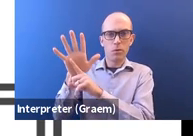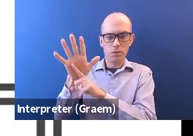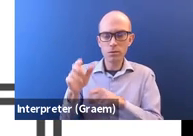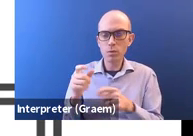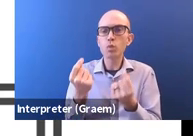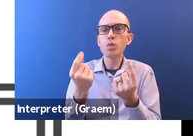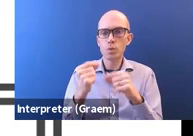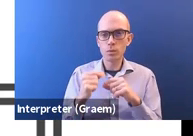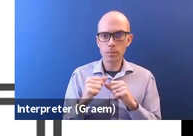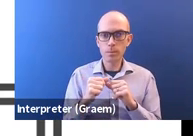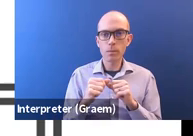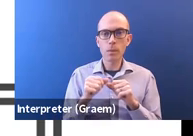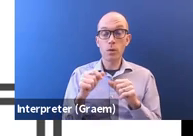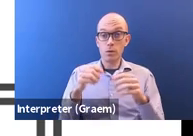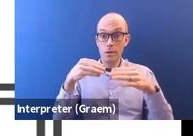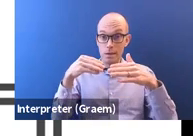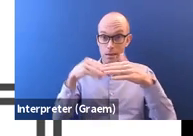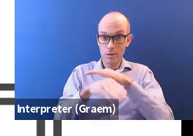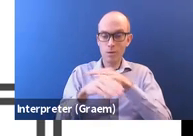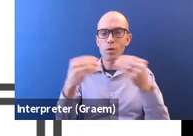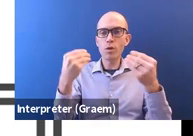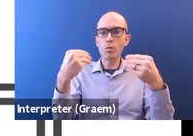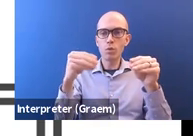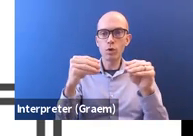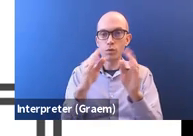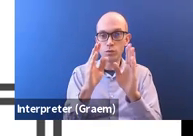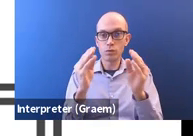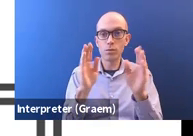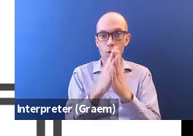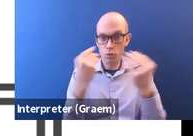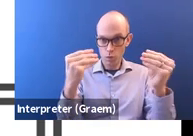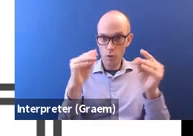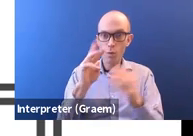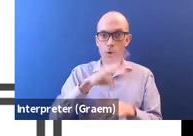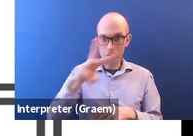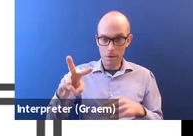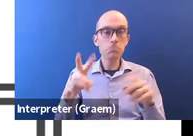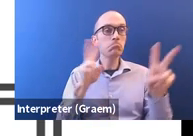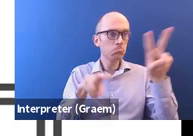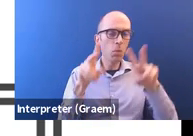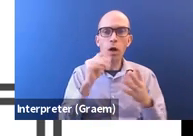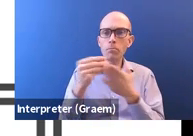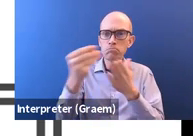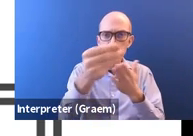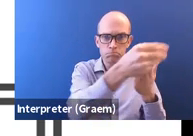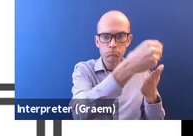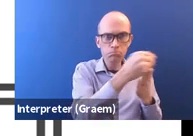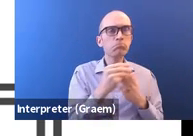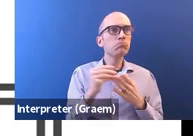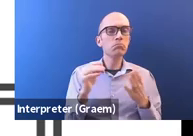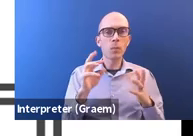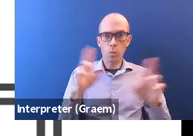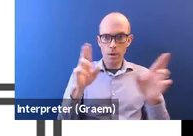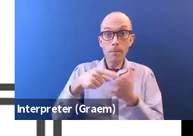into the bookstore website, shop as if you were shopping normally. And when you get to the point where you are asked for